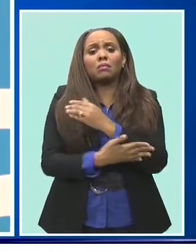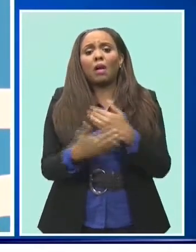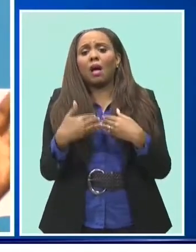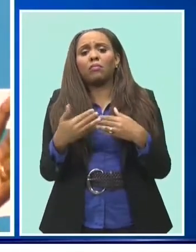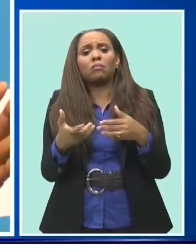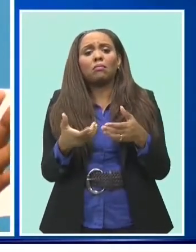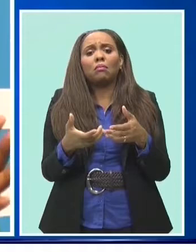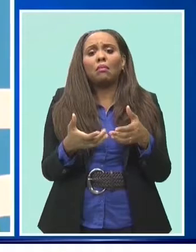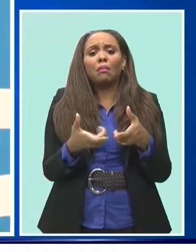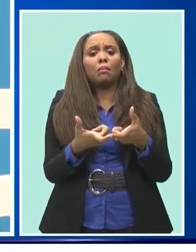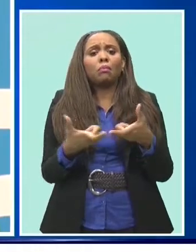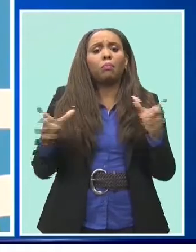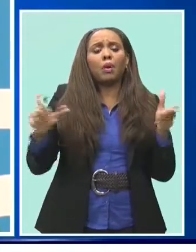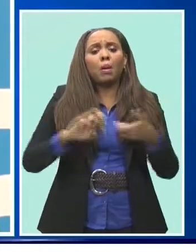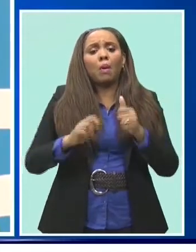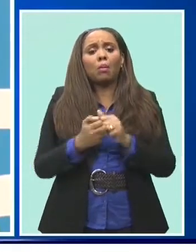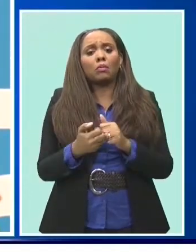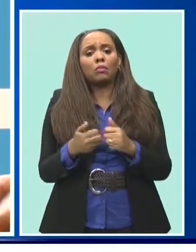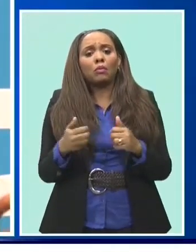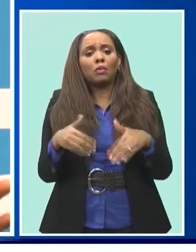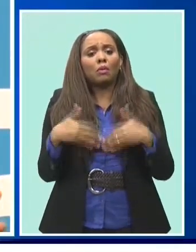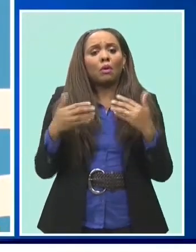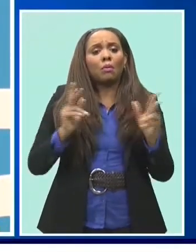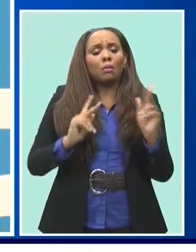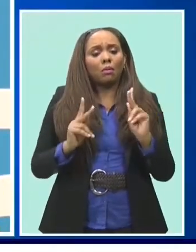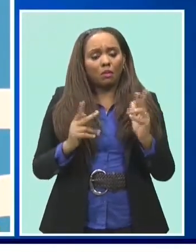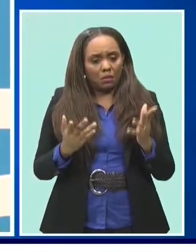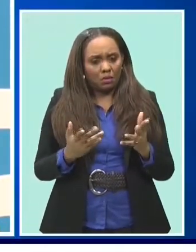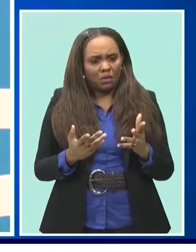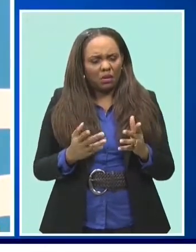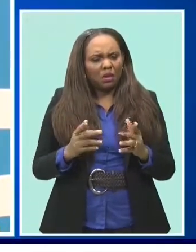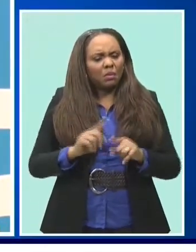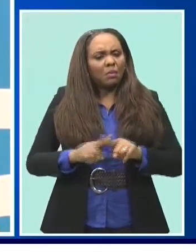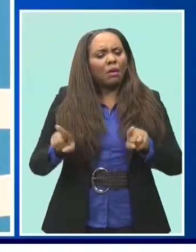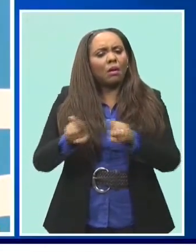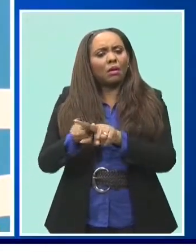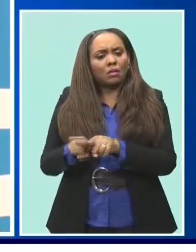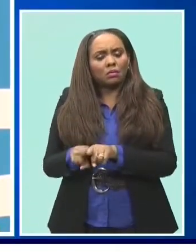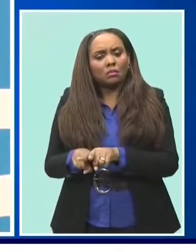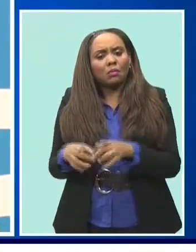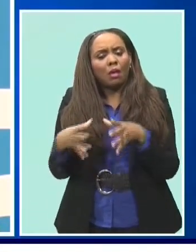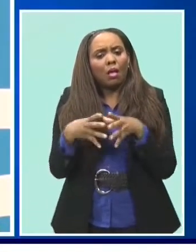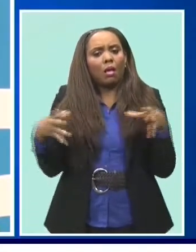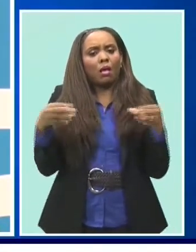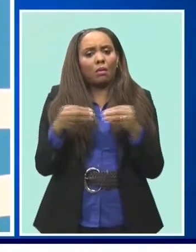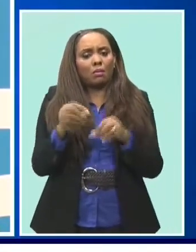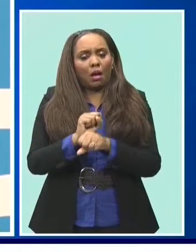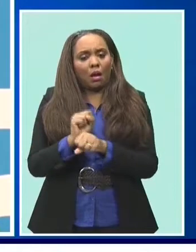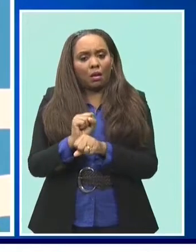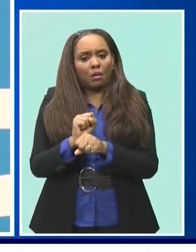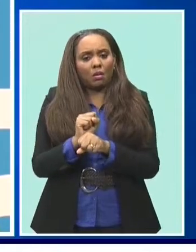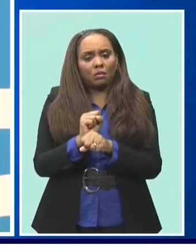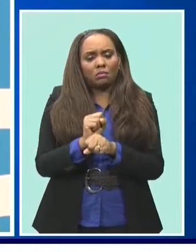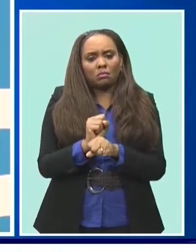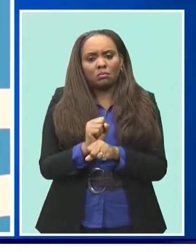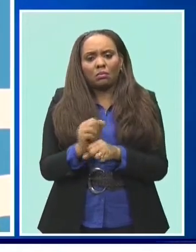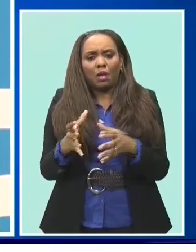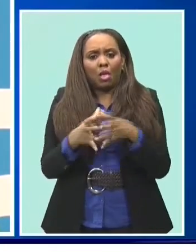not trivializing it because we don't want to see any deviance at all, but secondly, that there's a lot more happening with our young